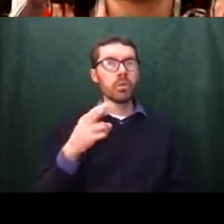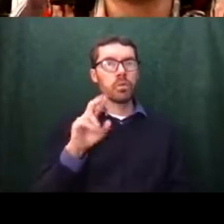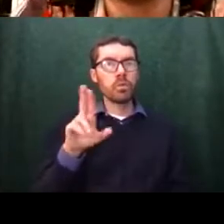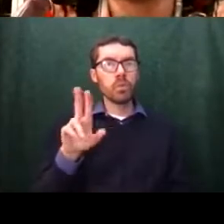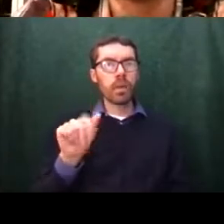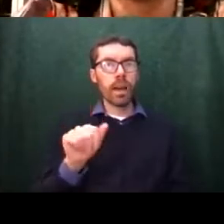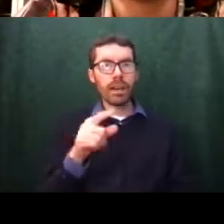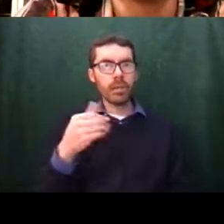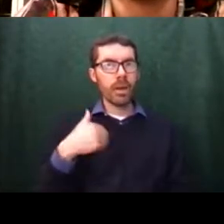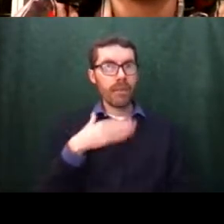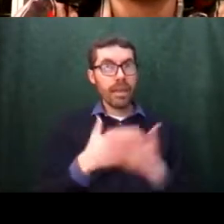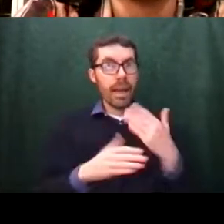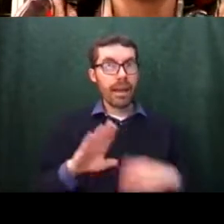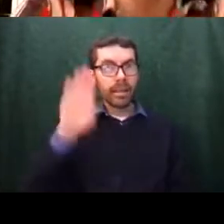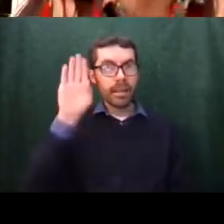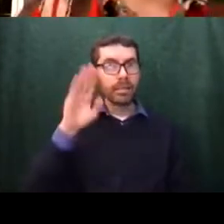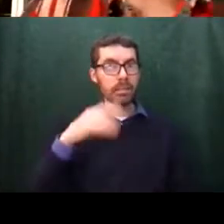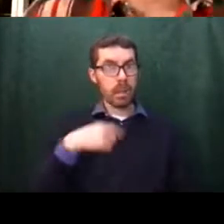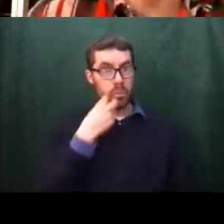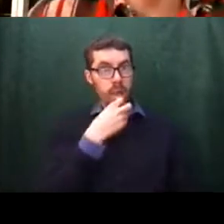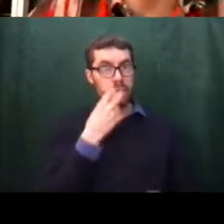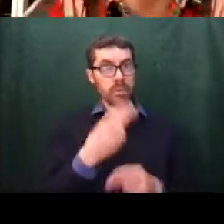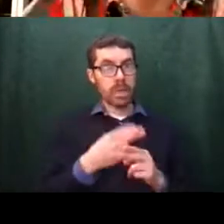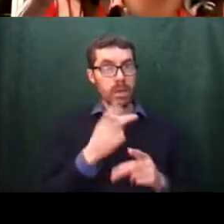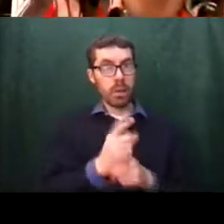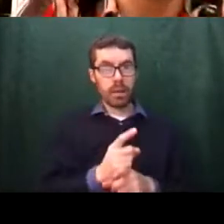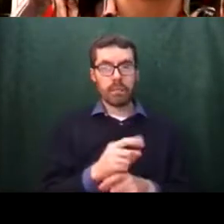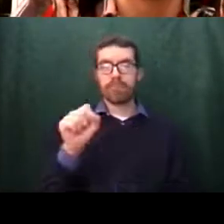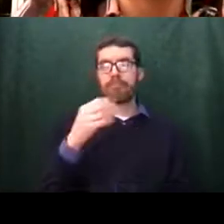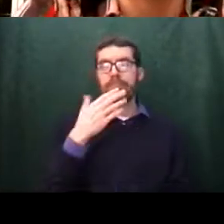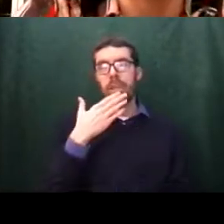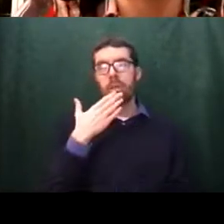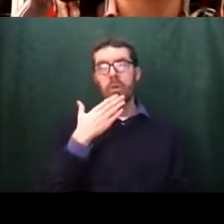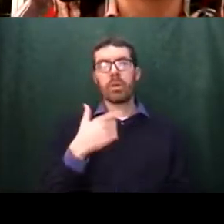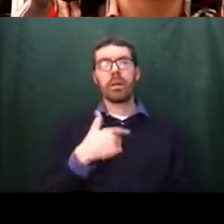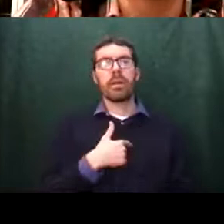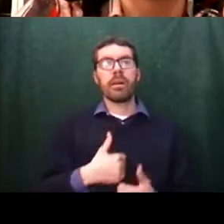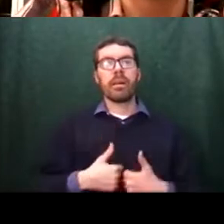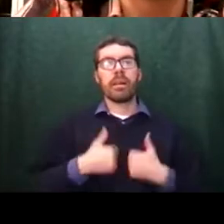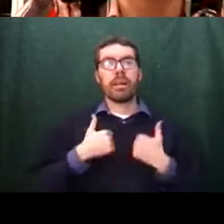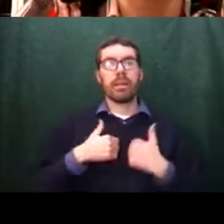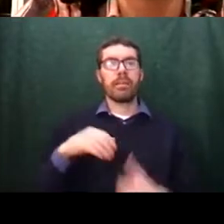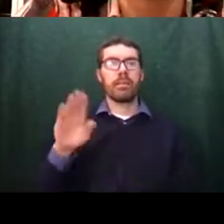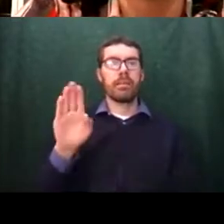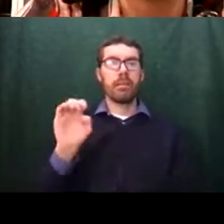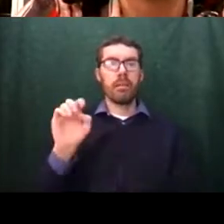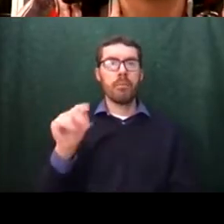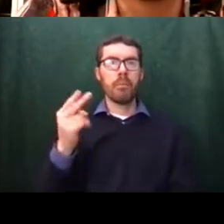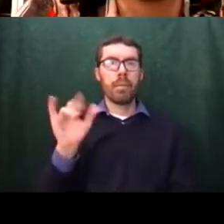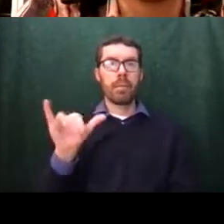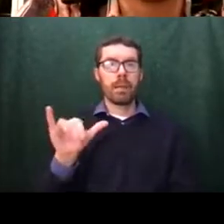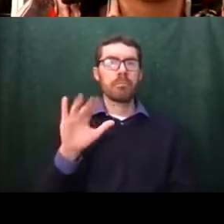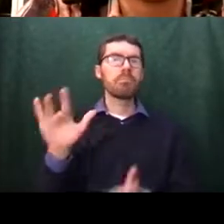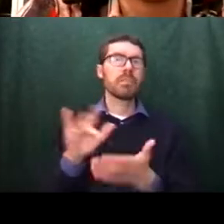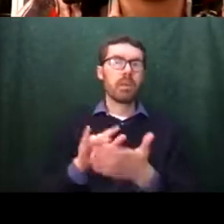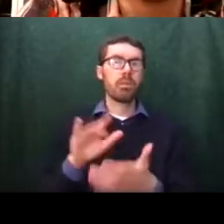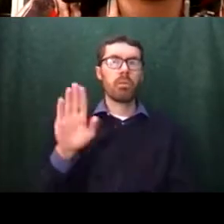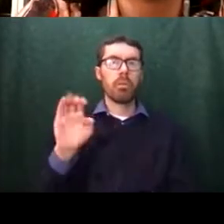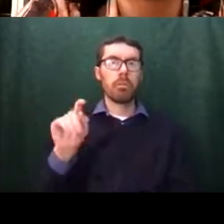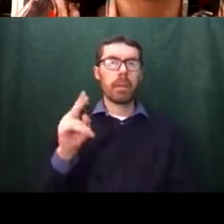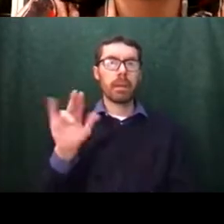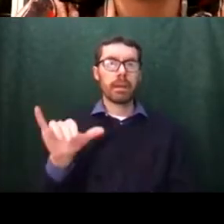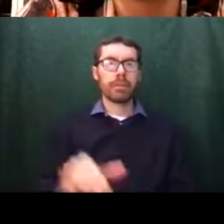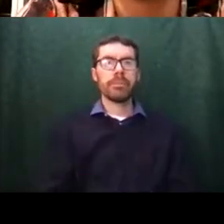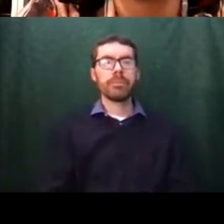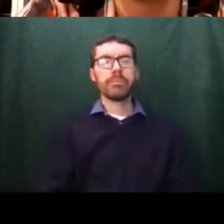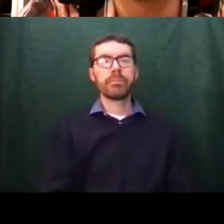Did I pronounce your name correctly? Yes, thank you. I live in Bethany, kind of central Bethany, so